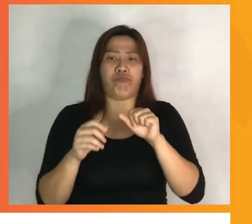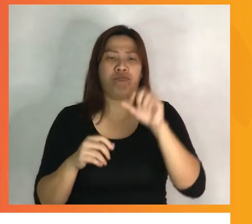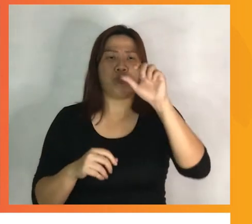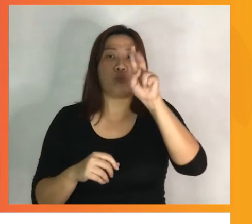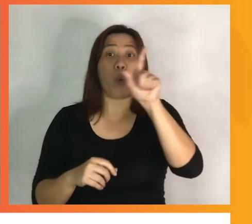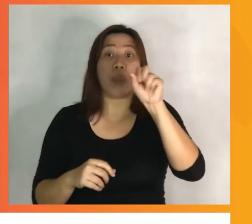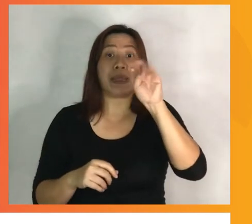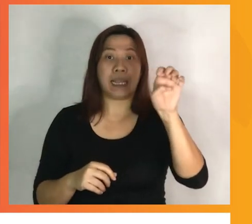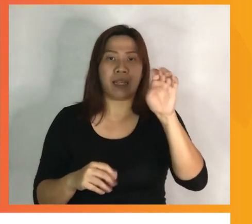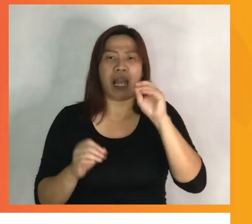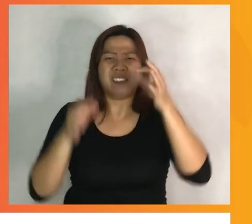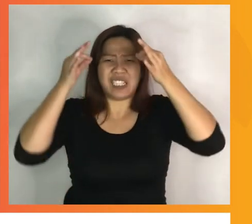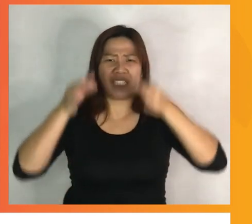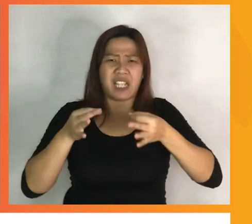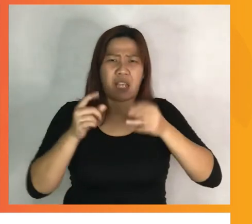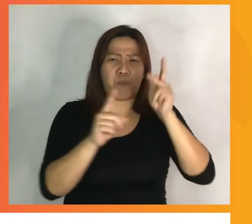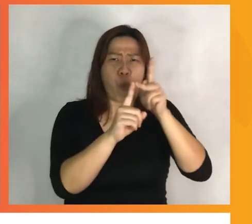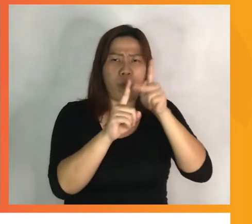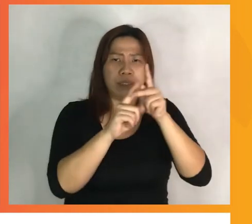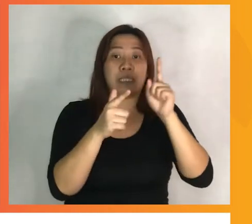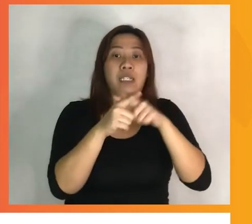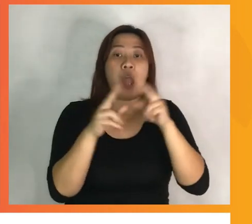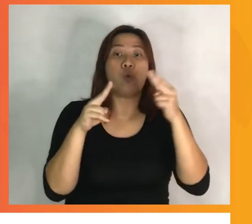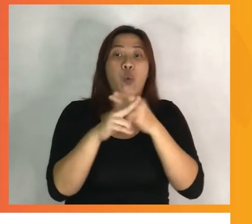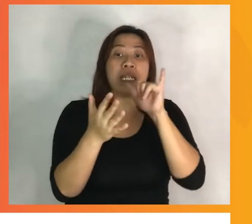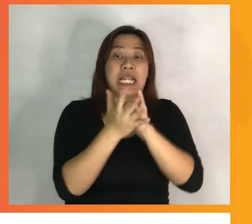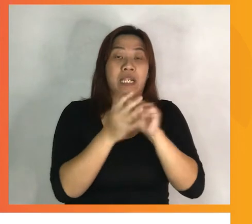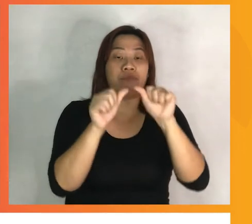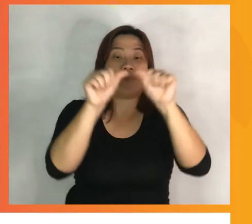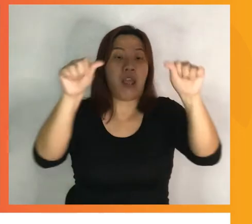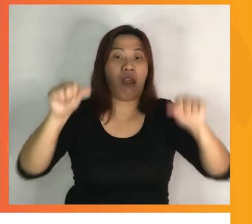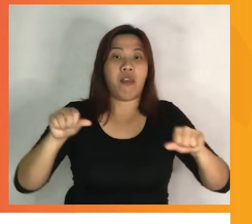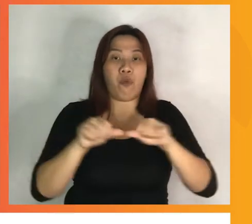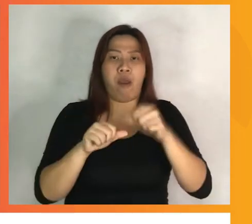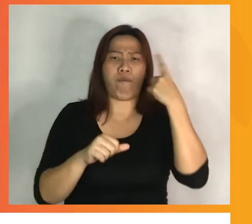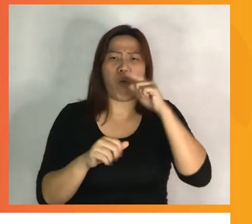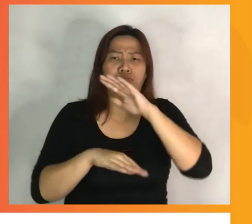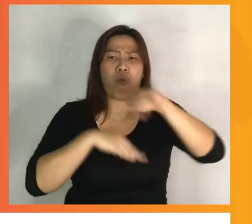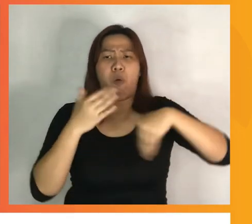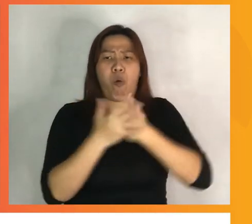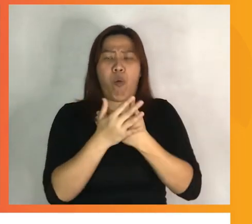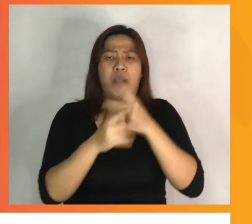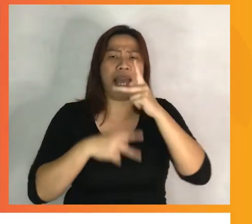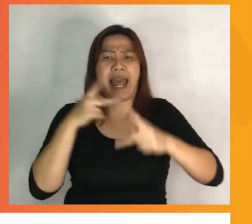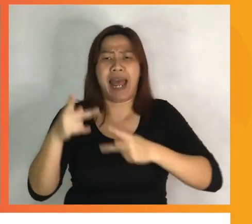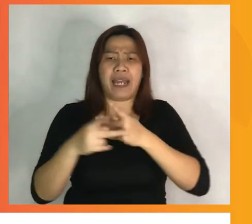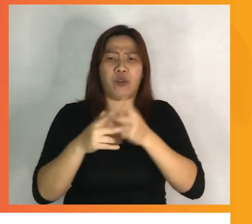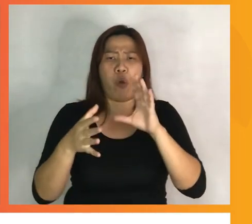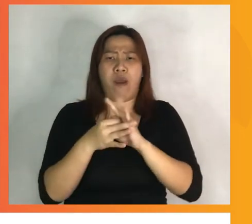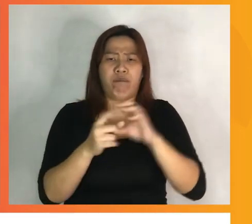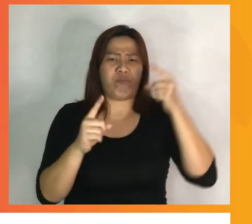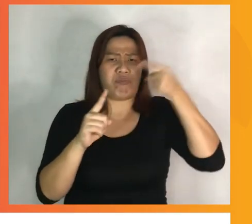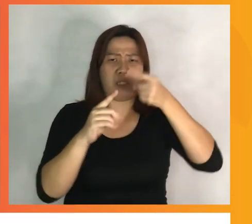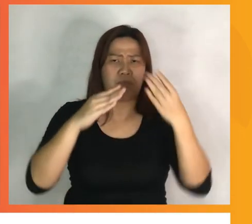into zones, allocate scores, and then use this area for all